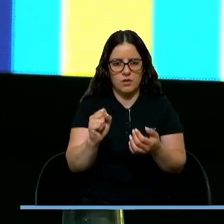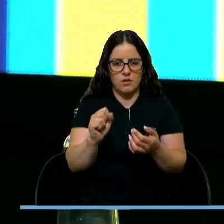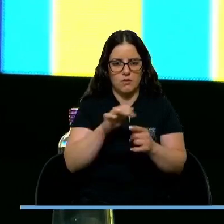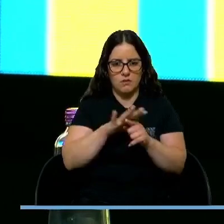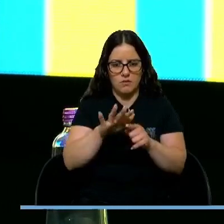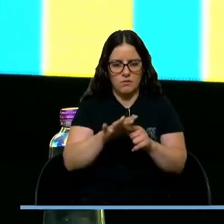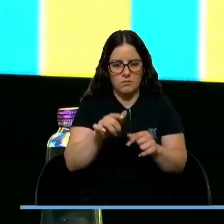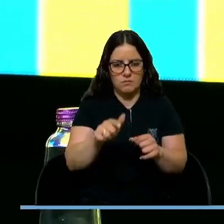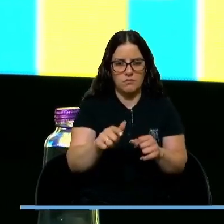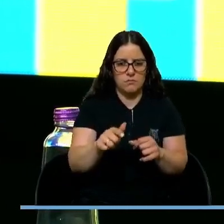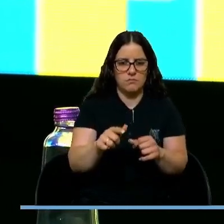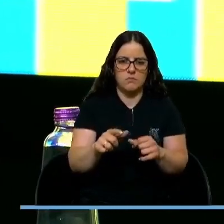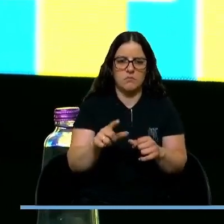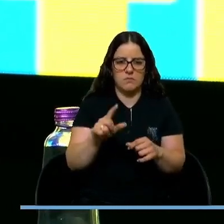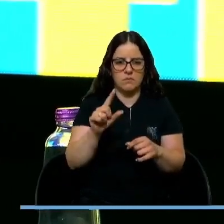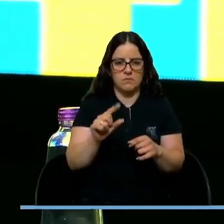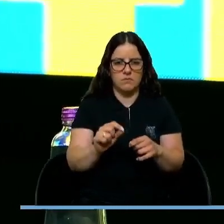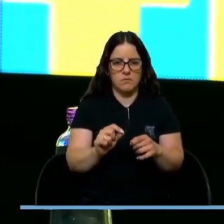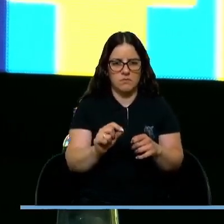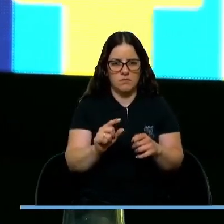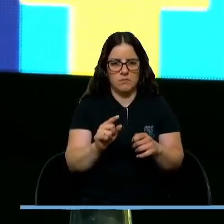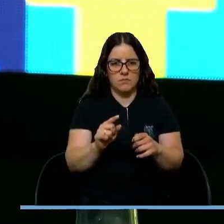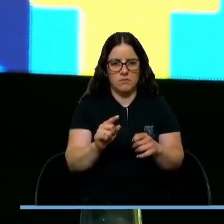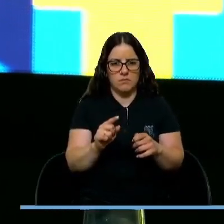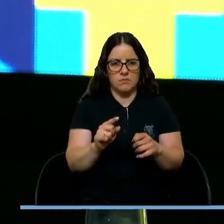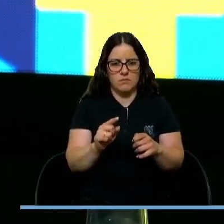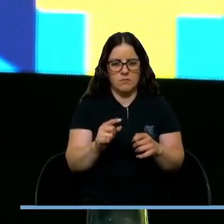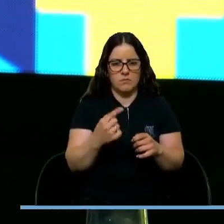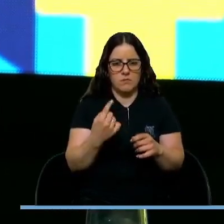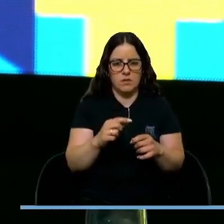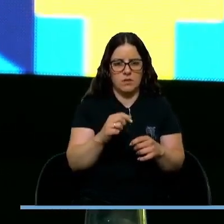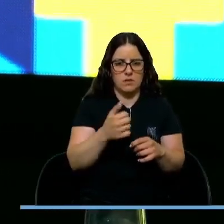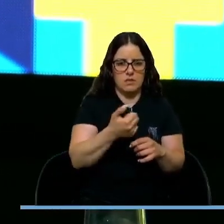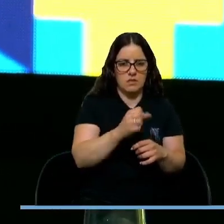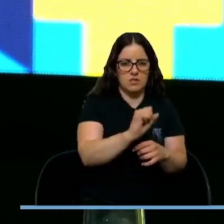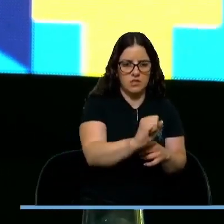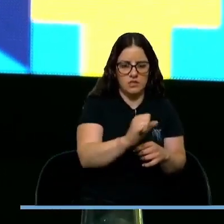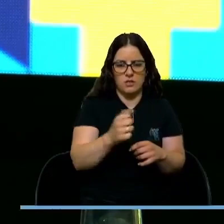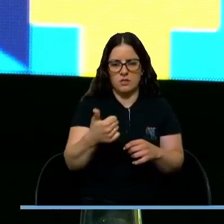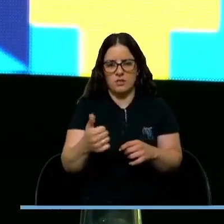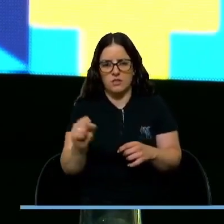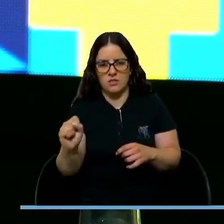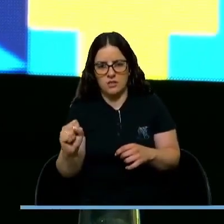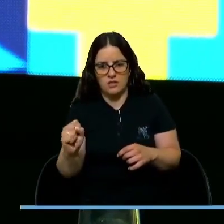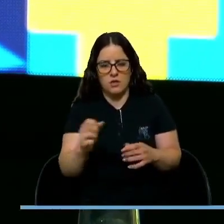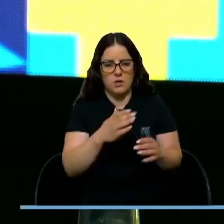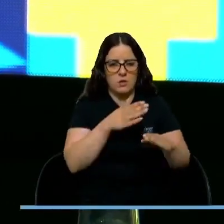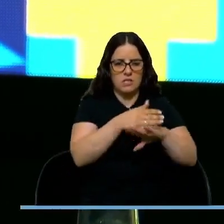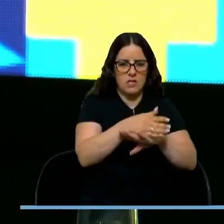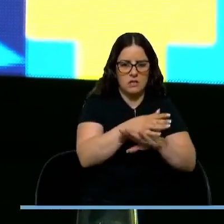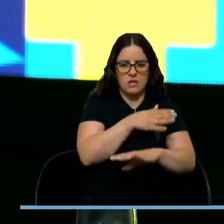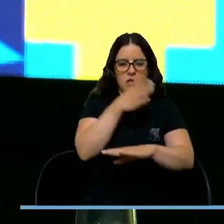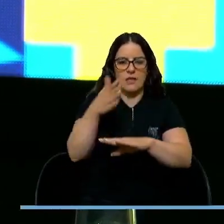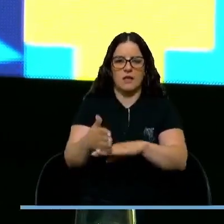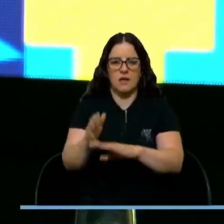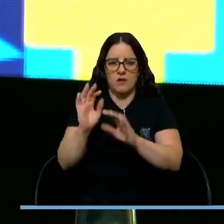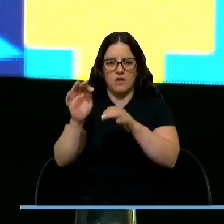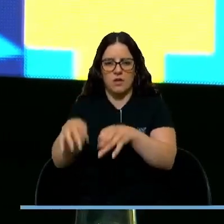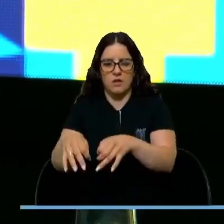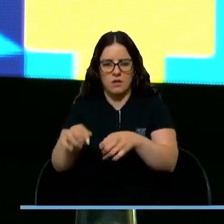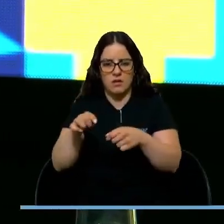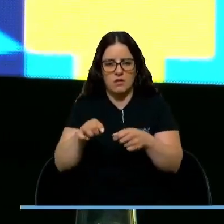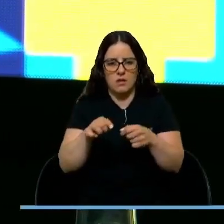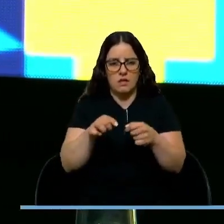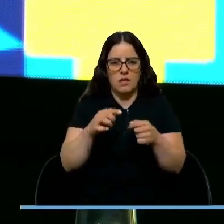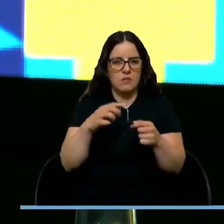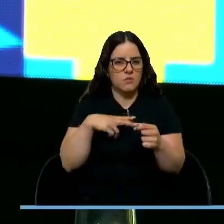We haven't launched a standalone, which is the end-to-end 5G technology from the access to the core. That hasn't happened in Portugal yet and